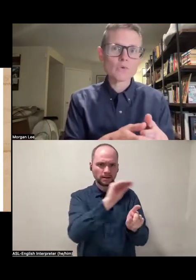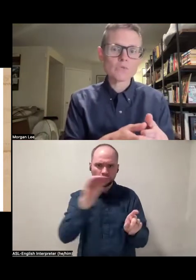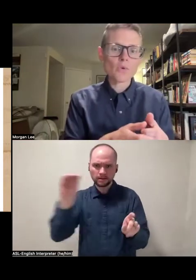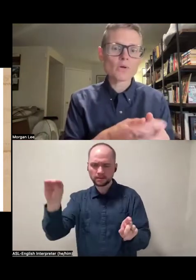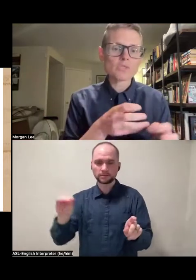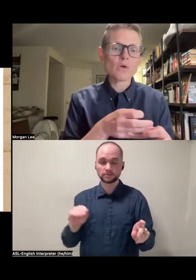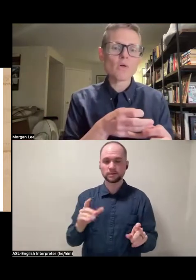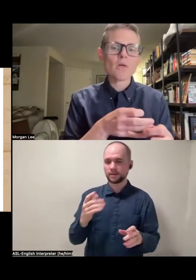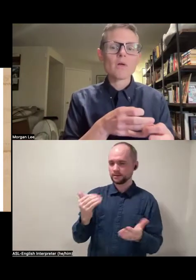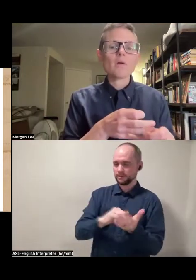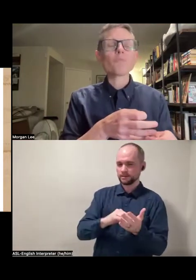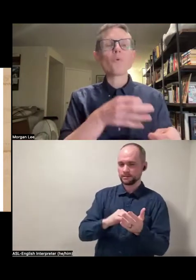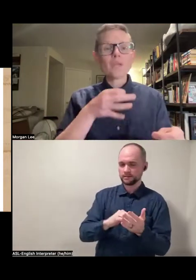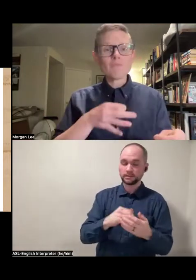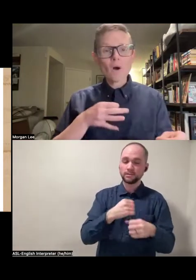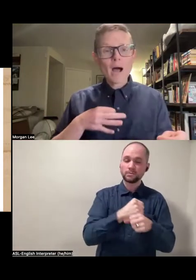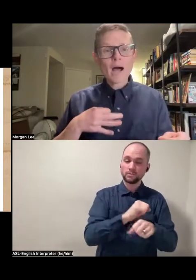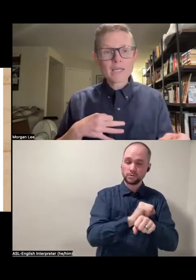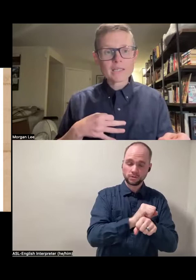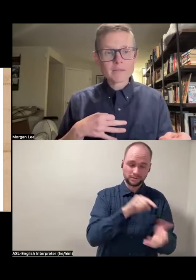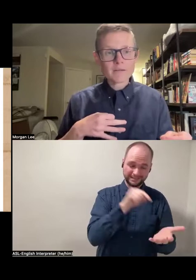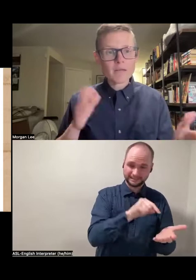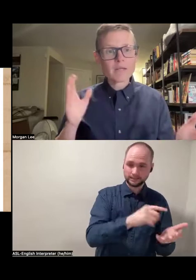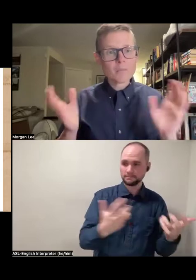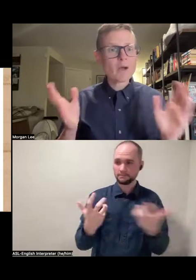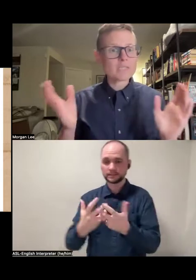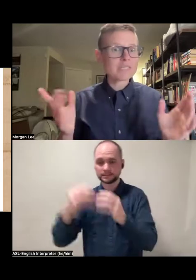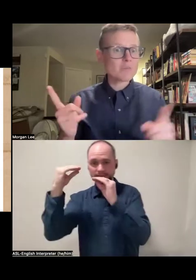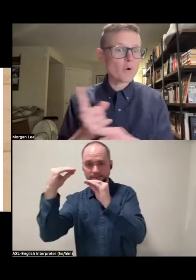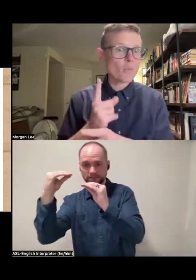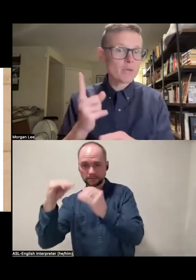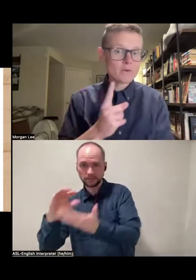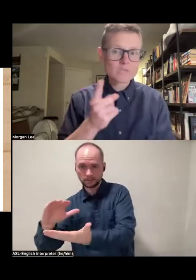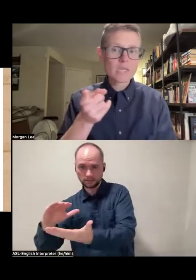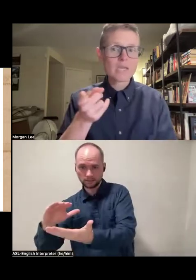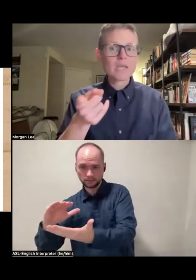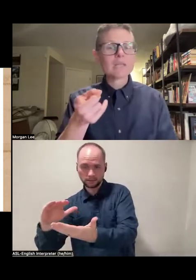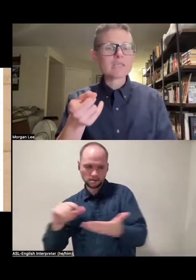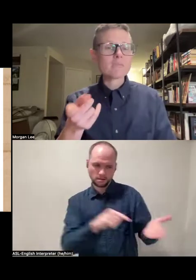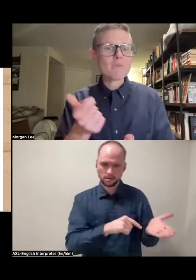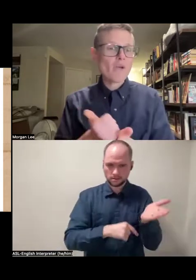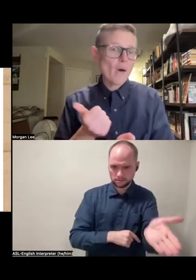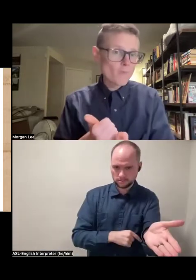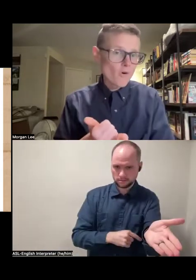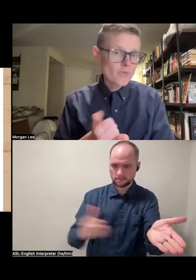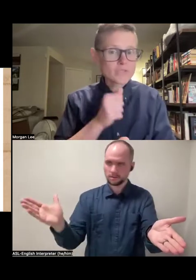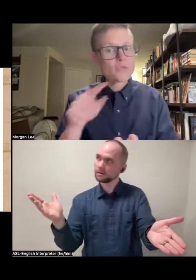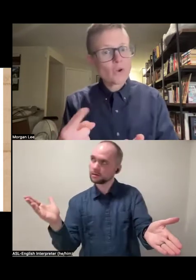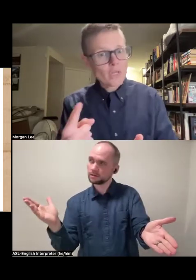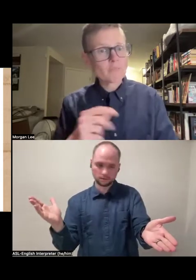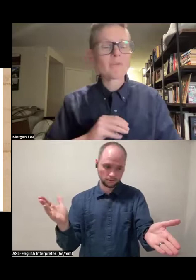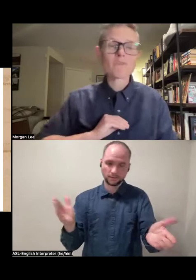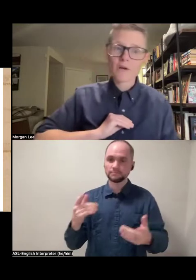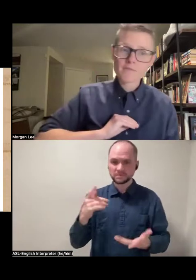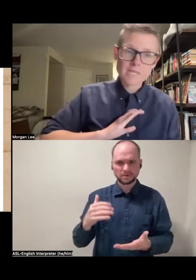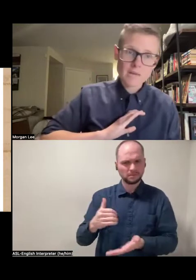for students who are still pretty far behind in comparison to typical peers, this can be very helpful, not just for